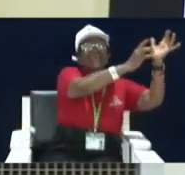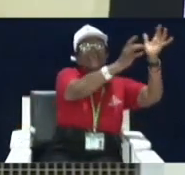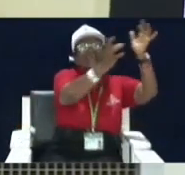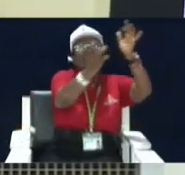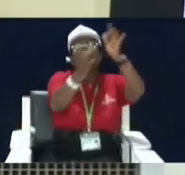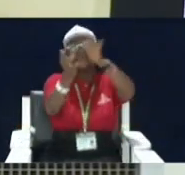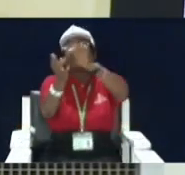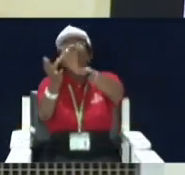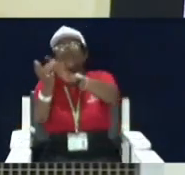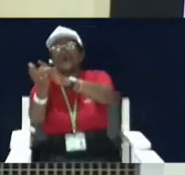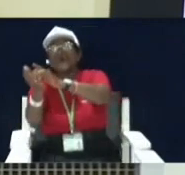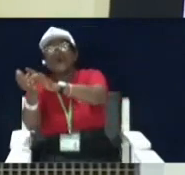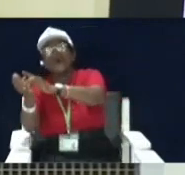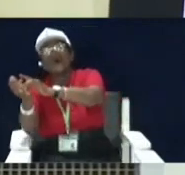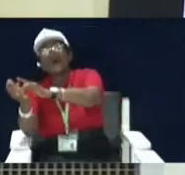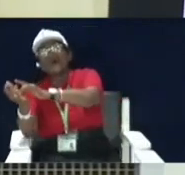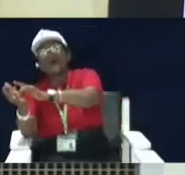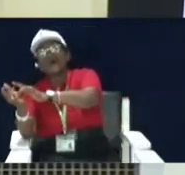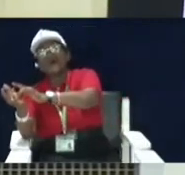Hallelujah, Jesus.